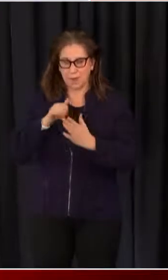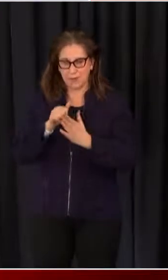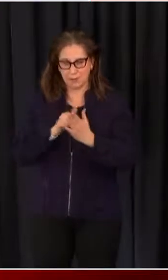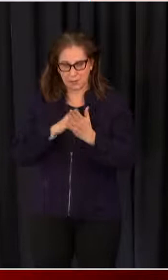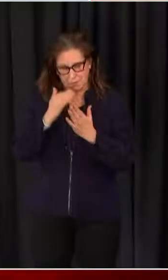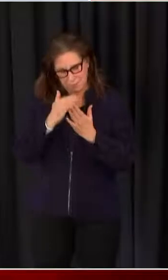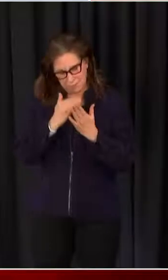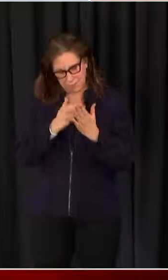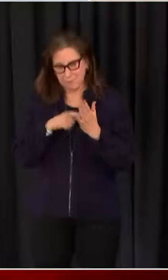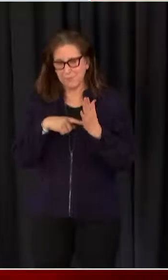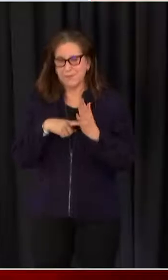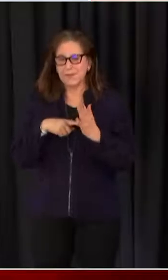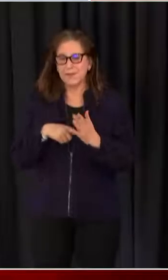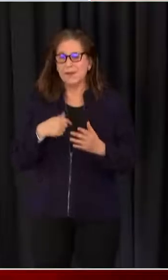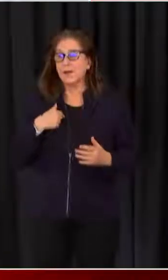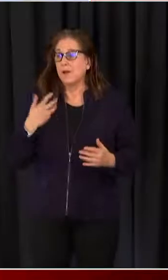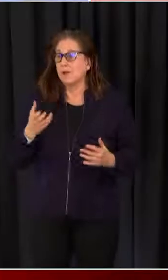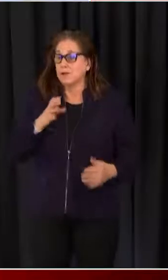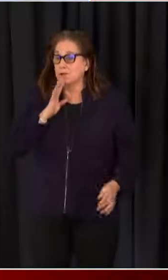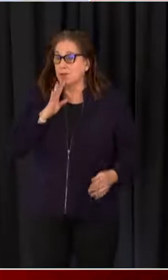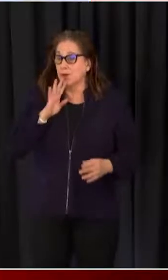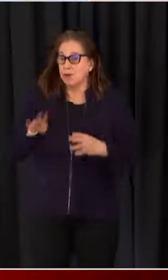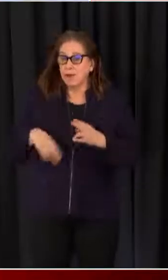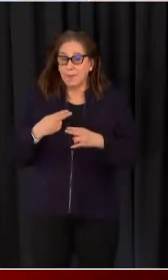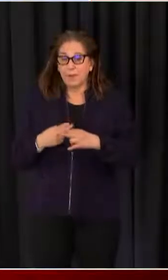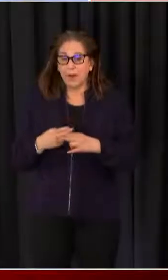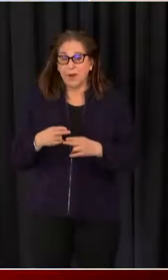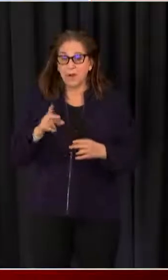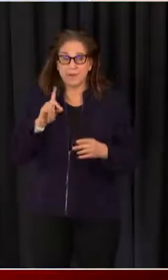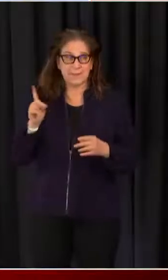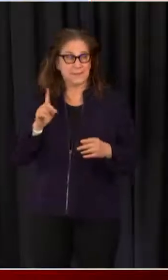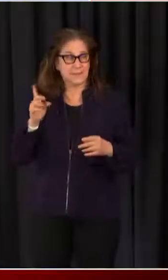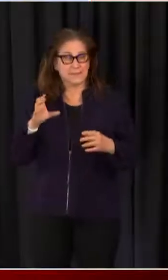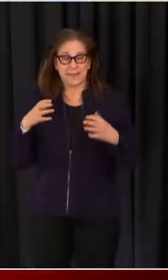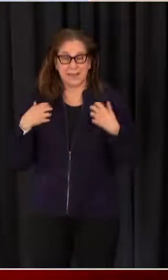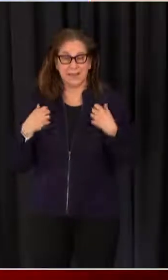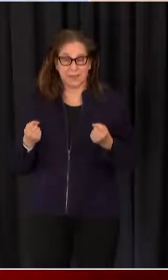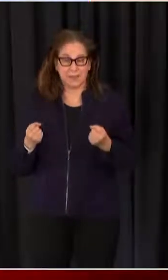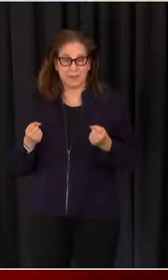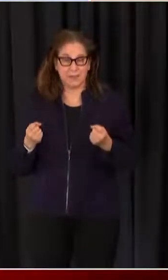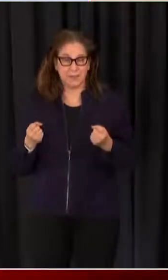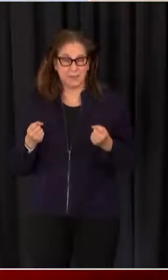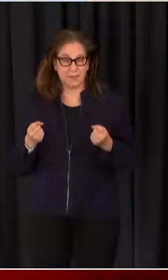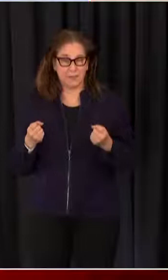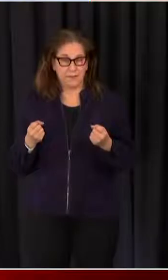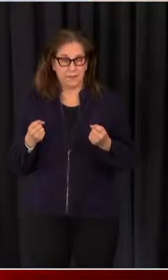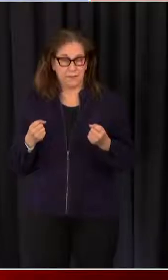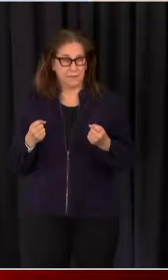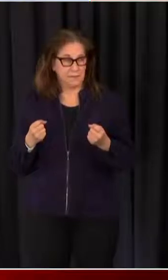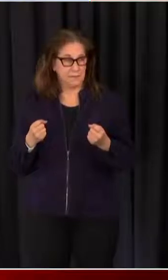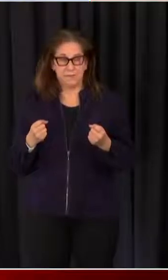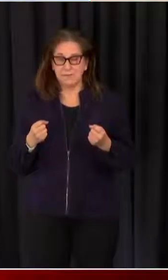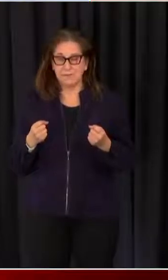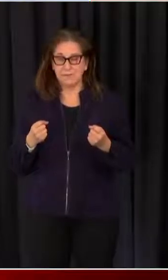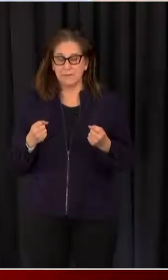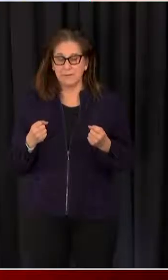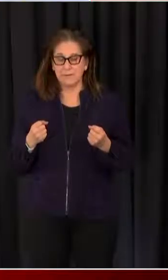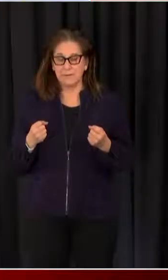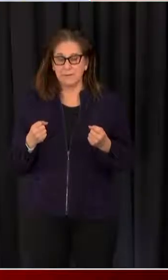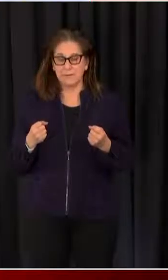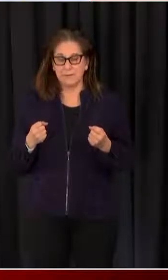we also wanted to mention that DC Health will be supporting